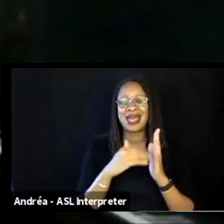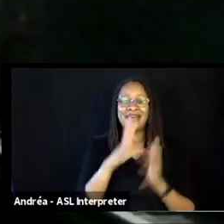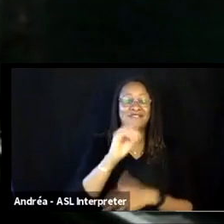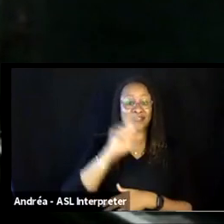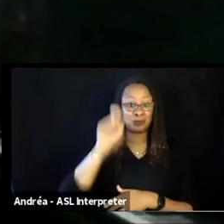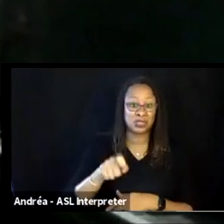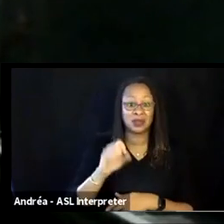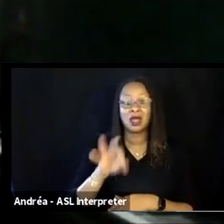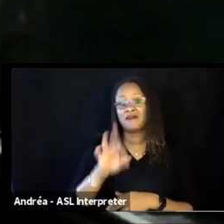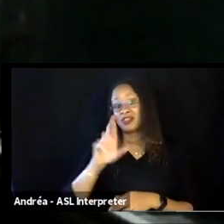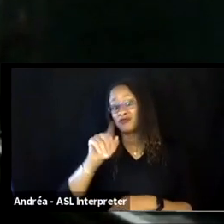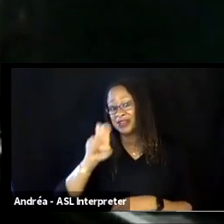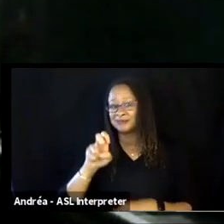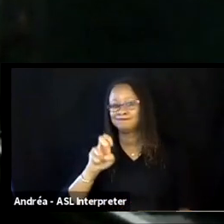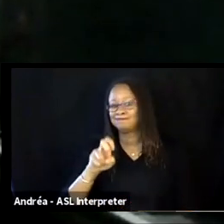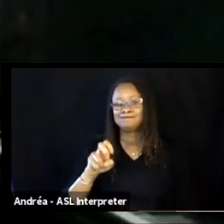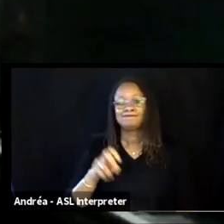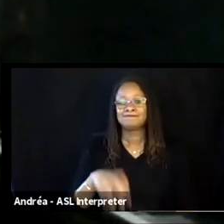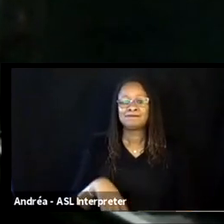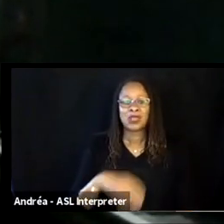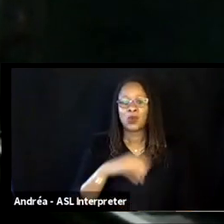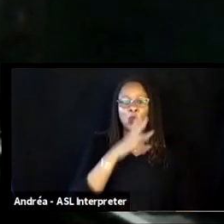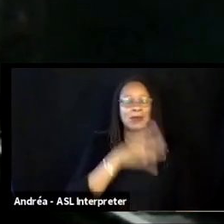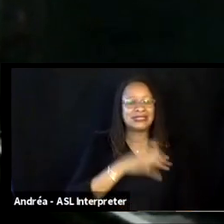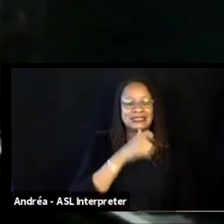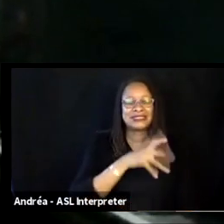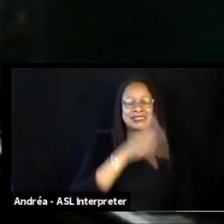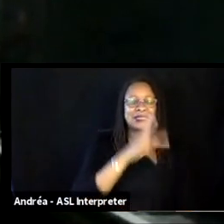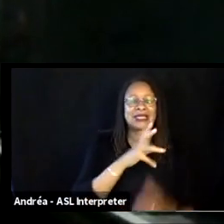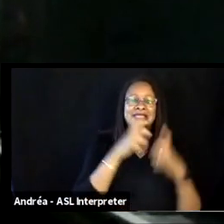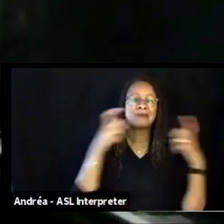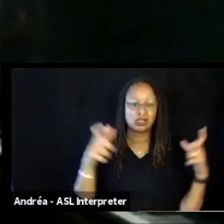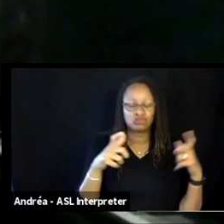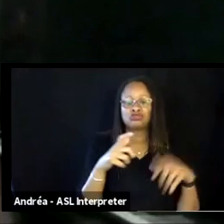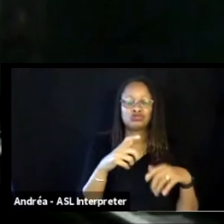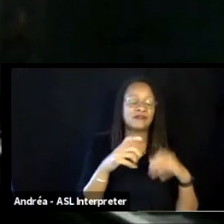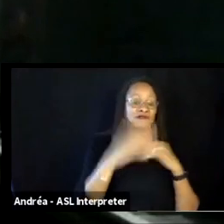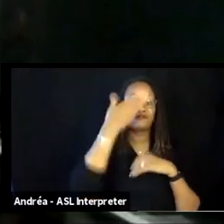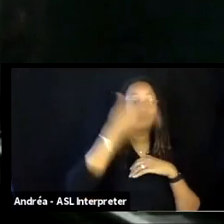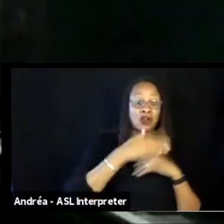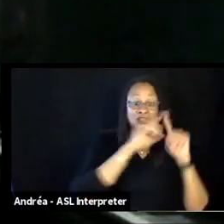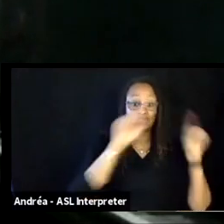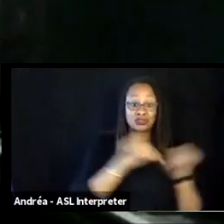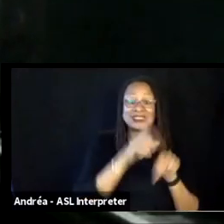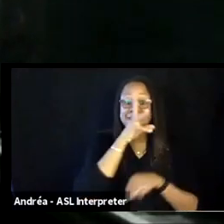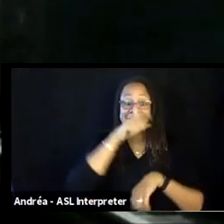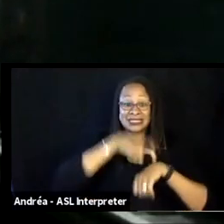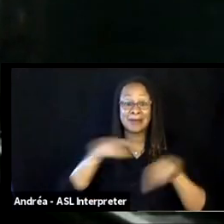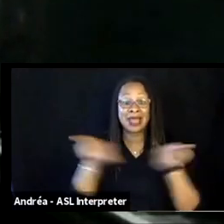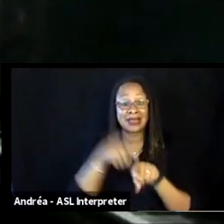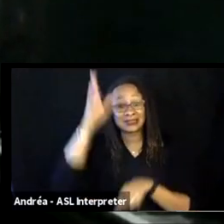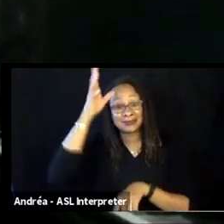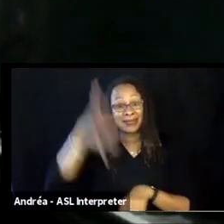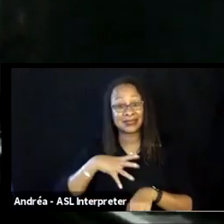50% rate. Women were not speaking and not getting as much, front screen speaking time as